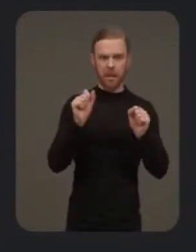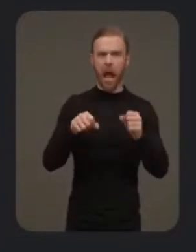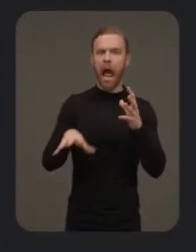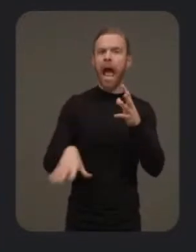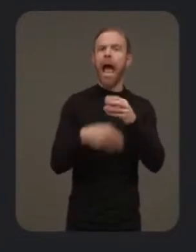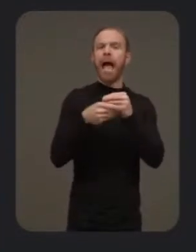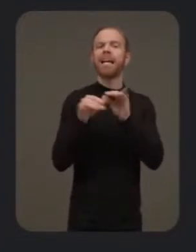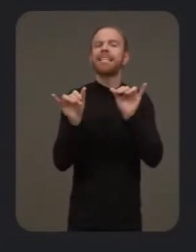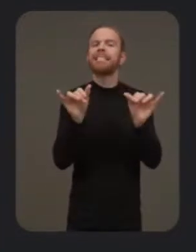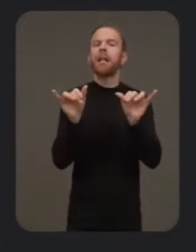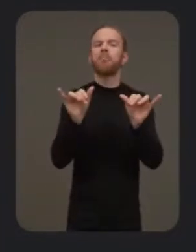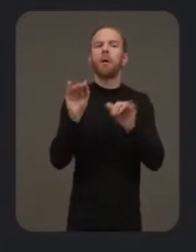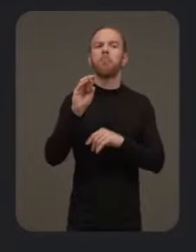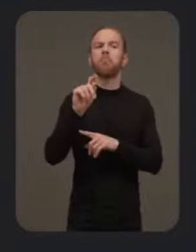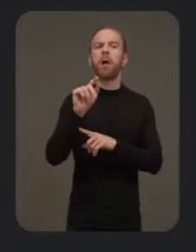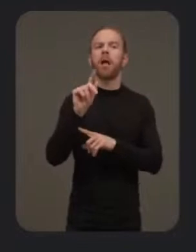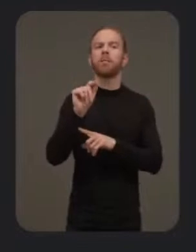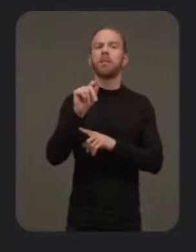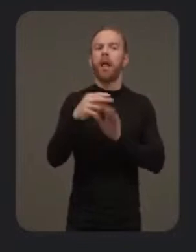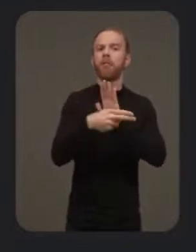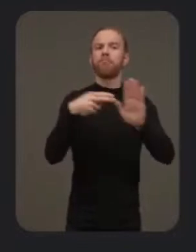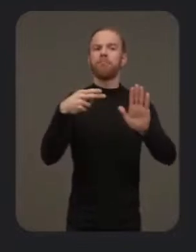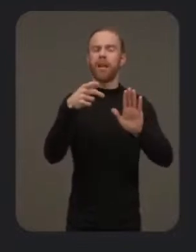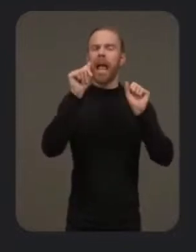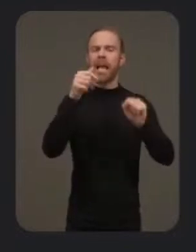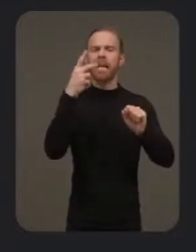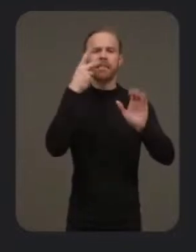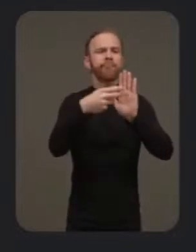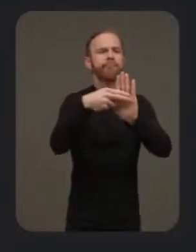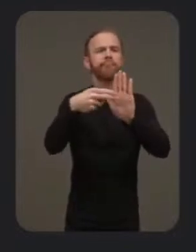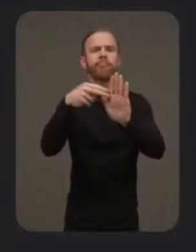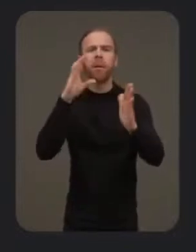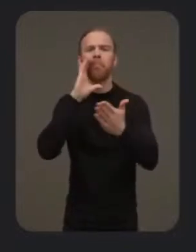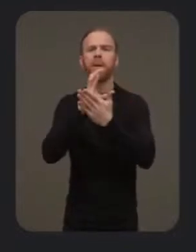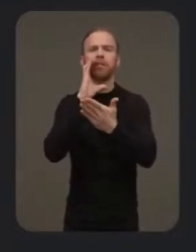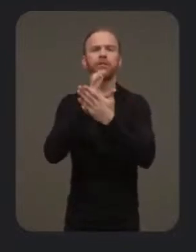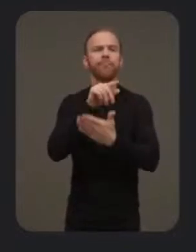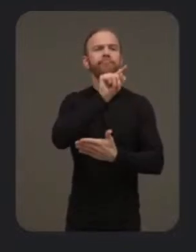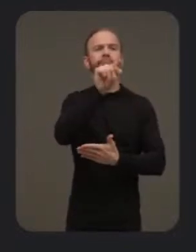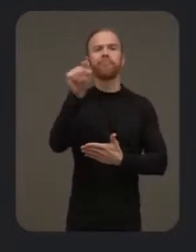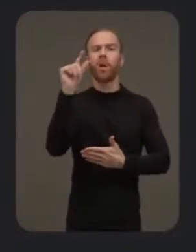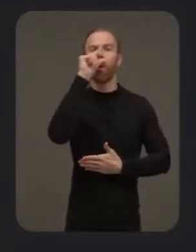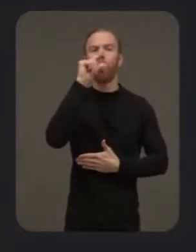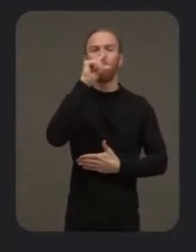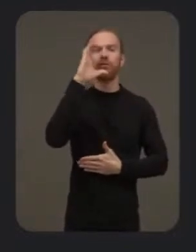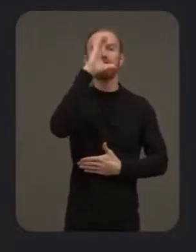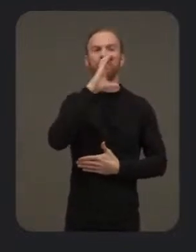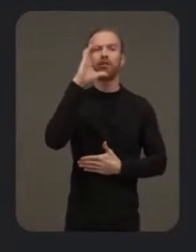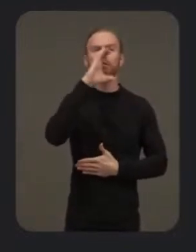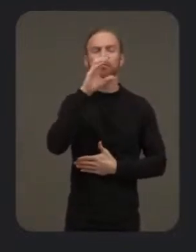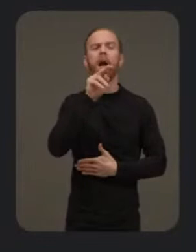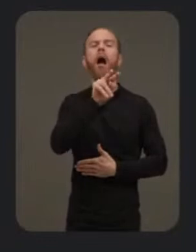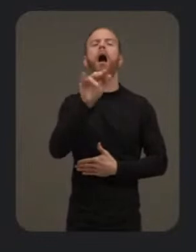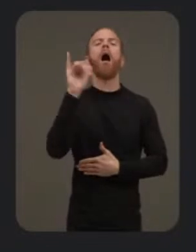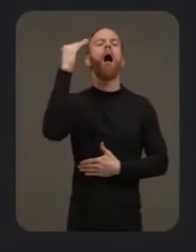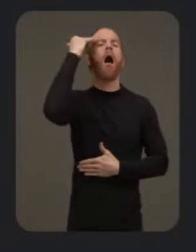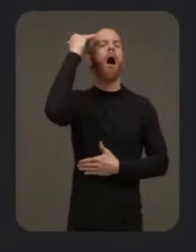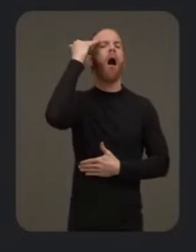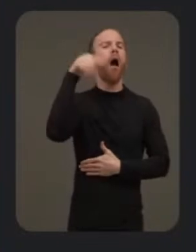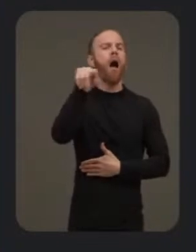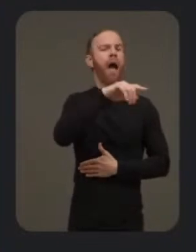similar metadata, so you'll be able to see a label in images in Google Search marking them as AI-generated.